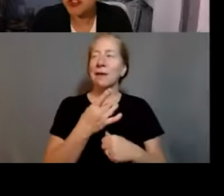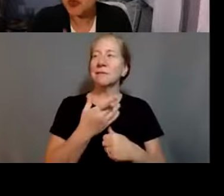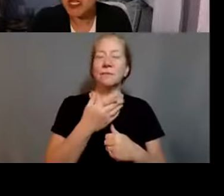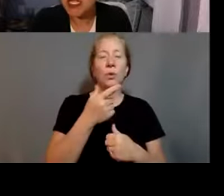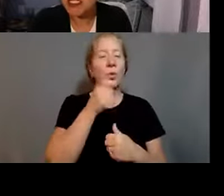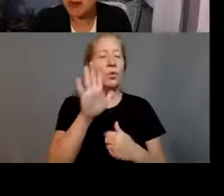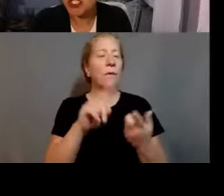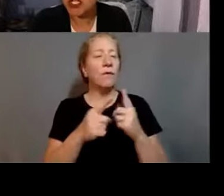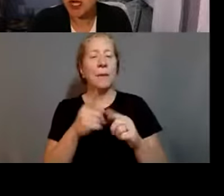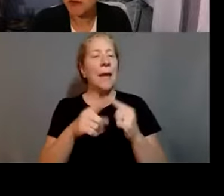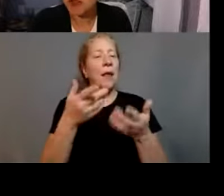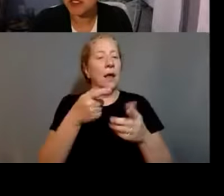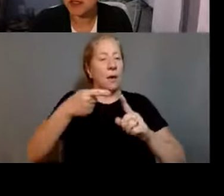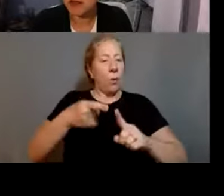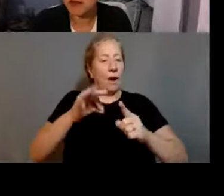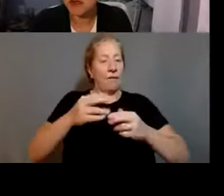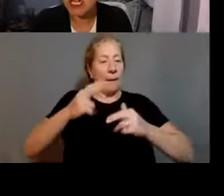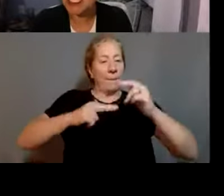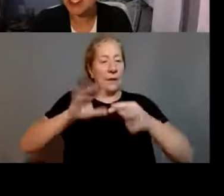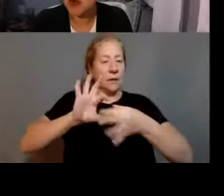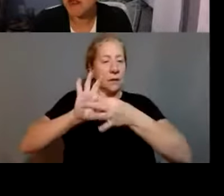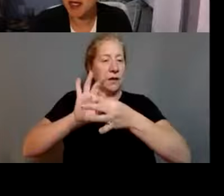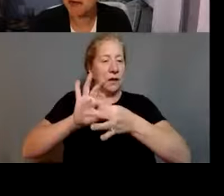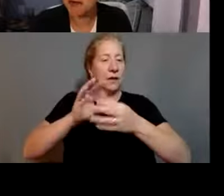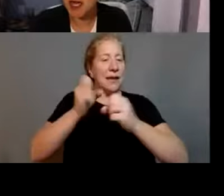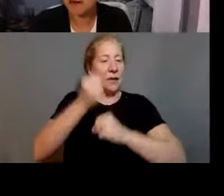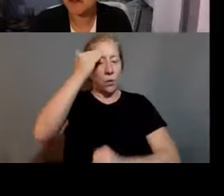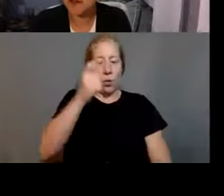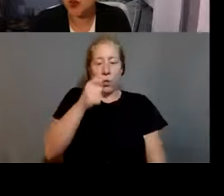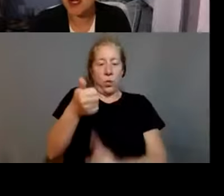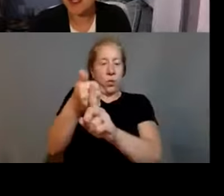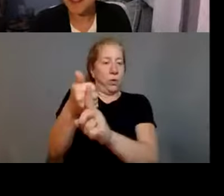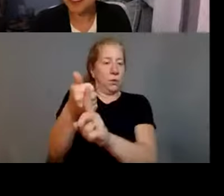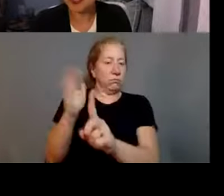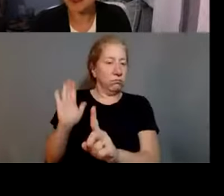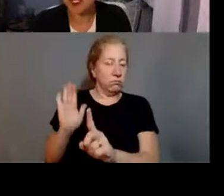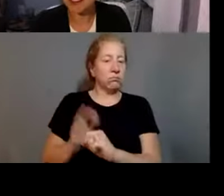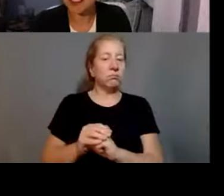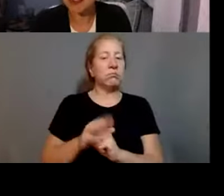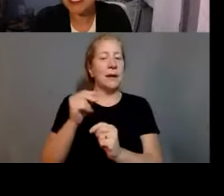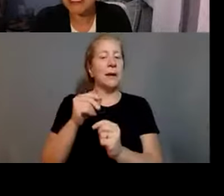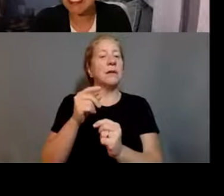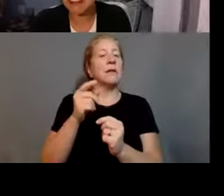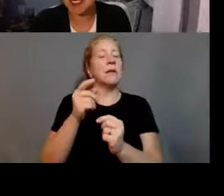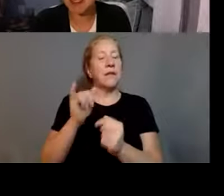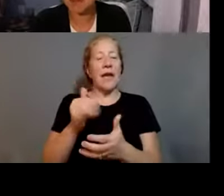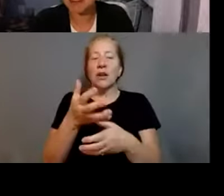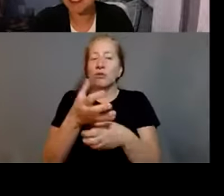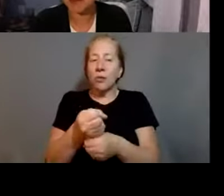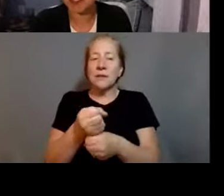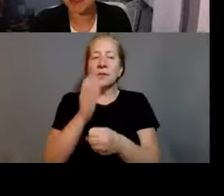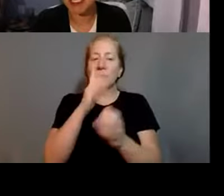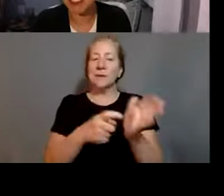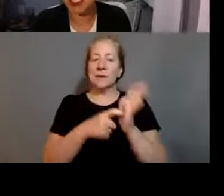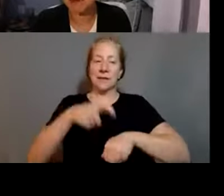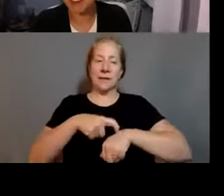right? You want to establish those, getting to know them, right? Before there's a trust. Trust takes time. It's